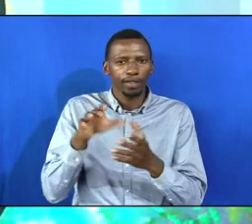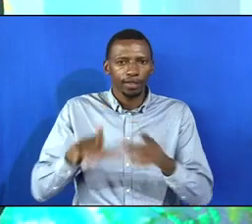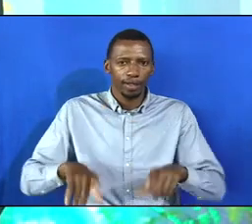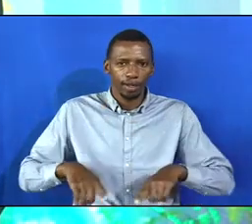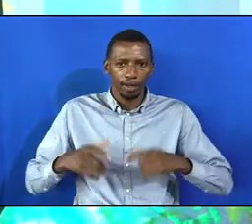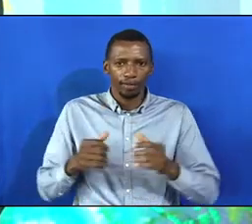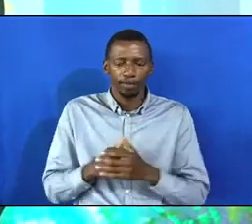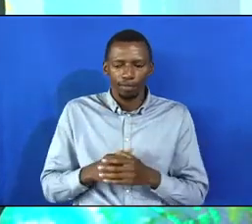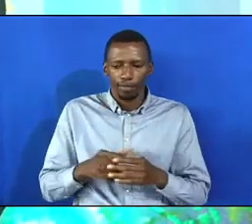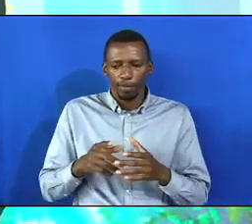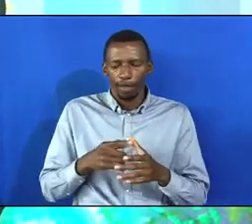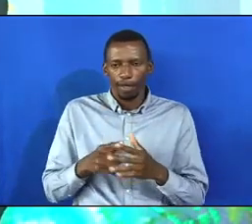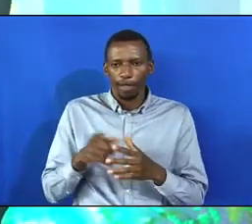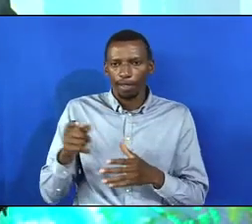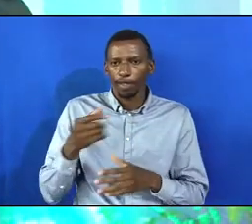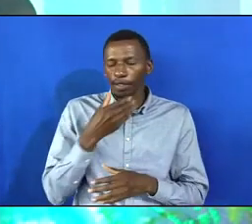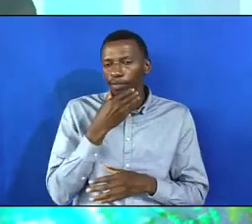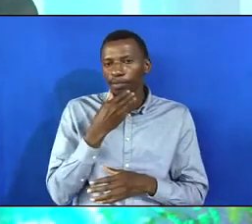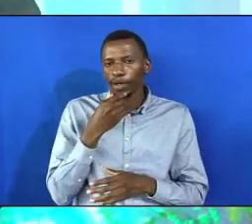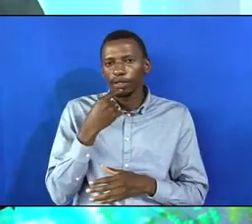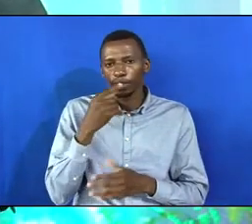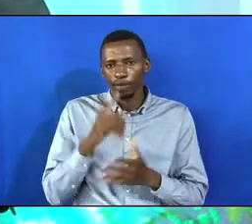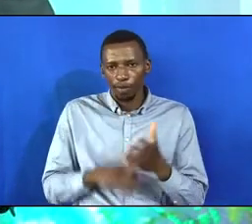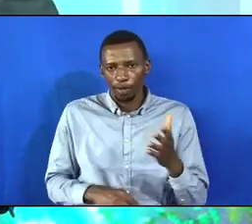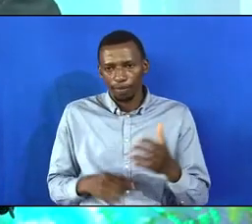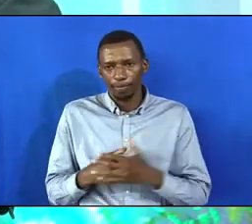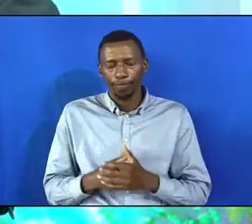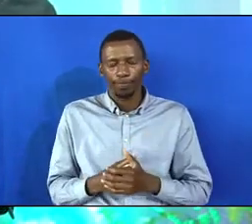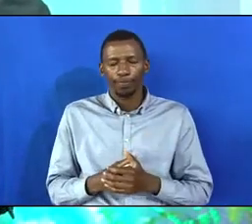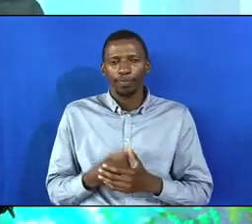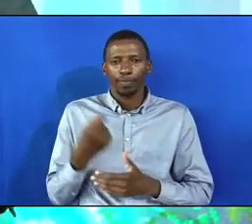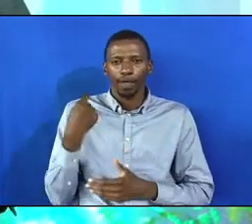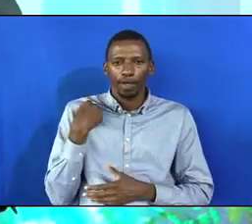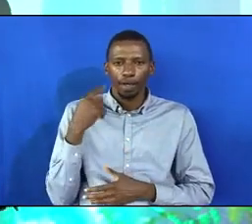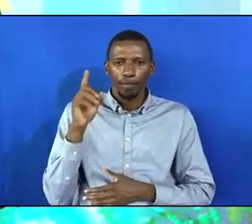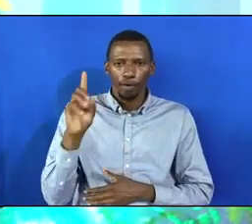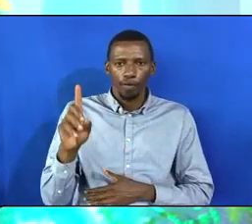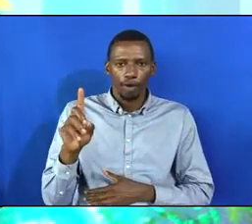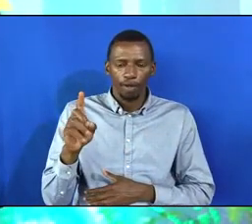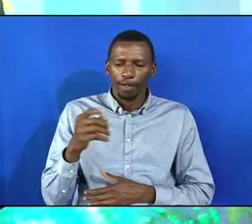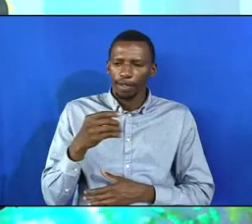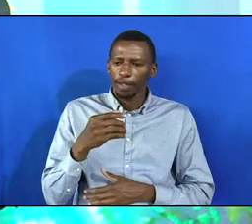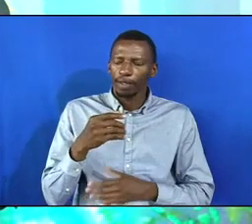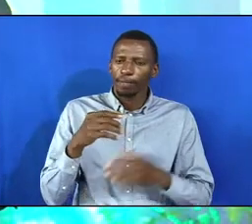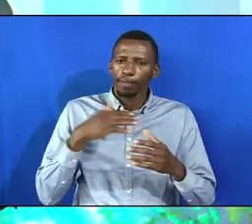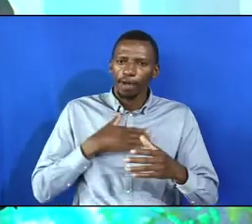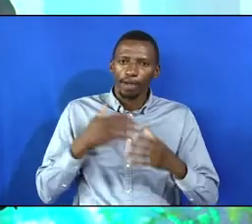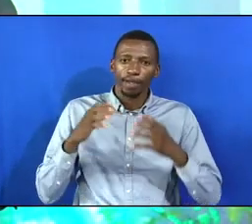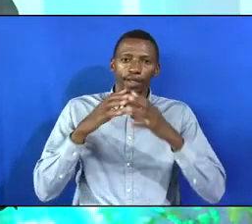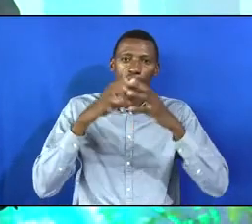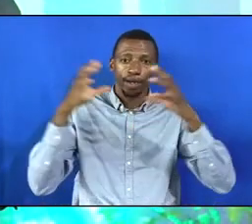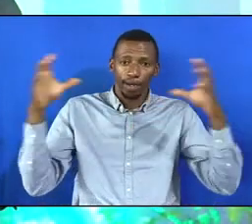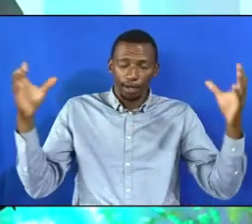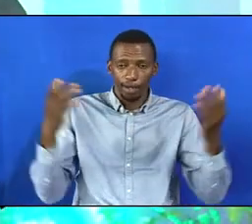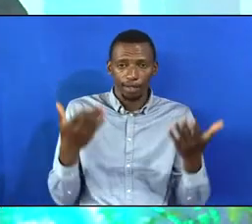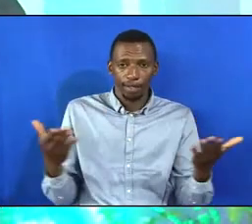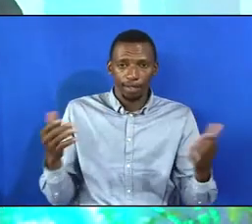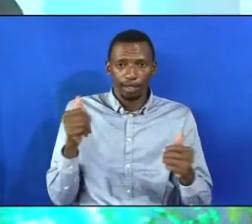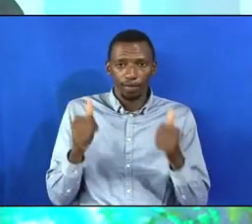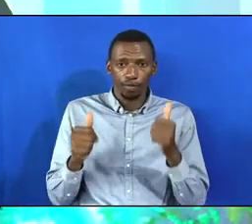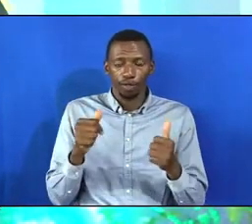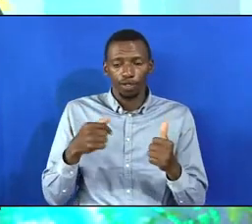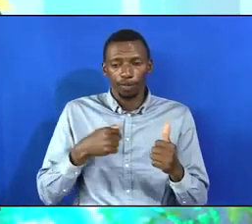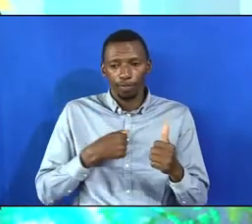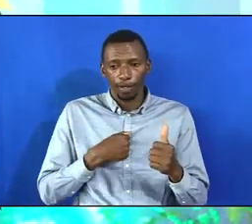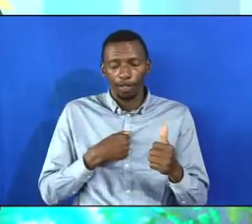says, number one, my greatest discovery is that I'm a